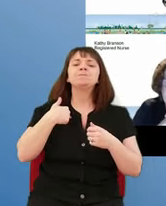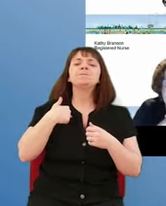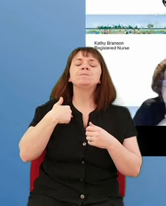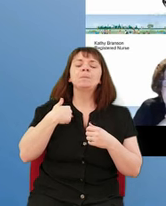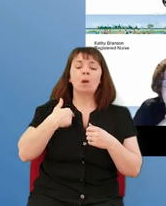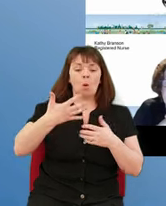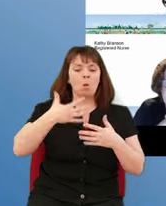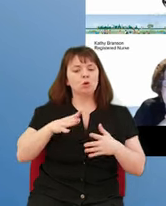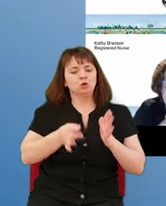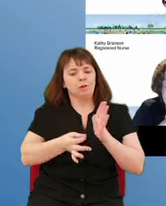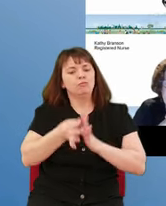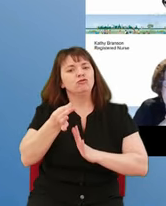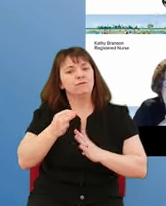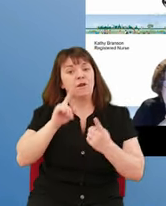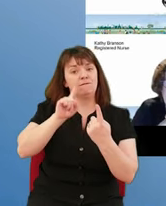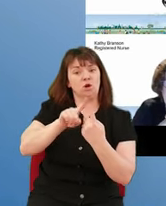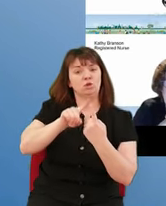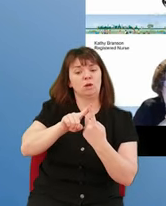for?